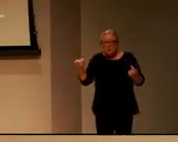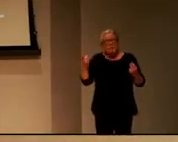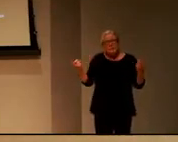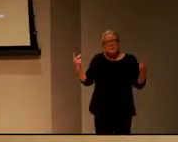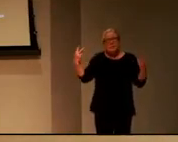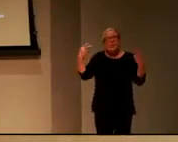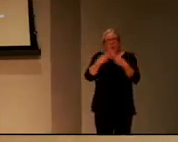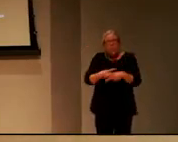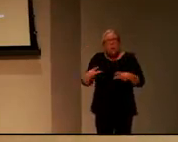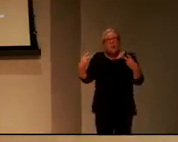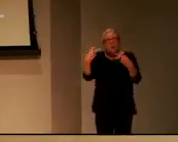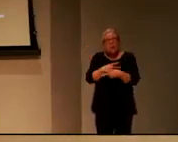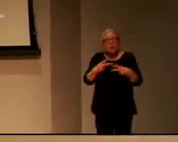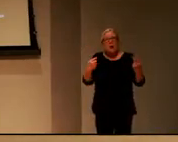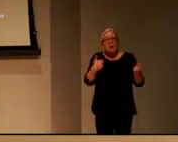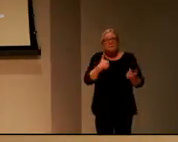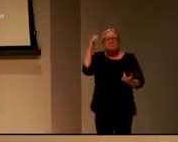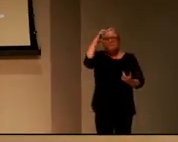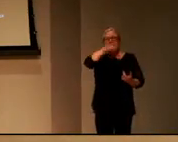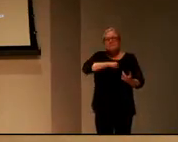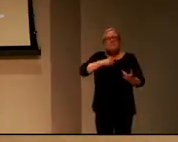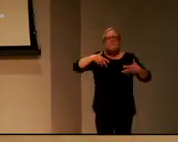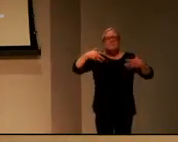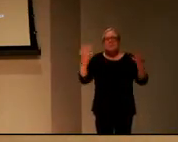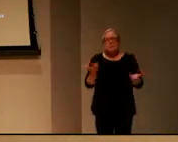worse. What am I missing?"